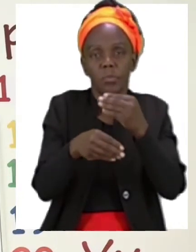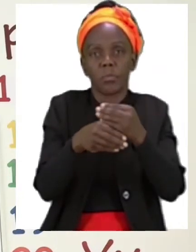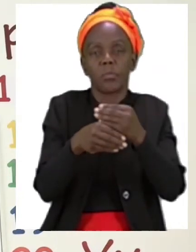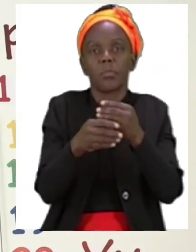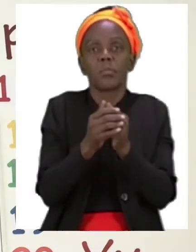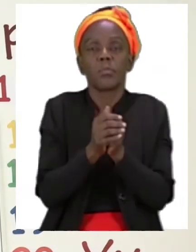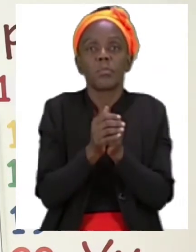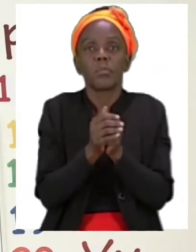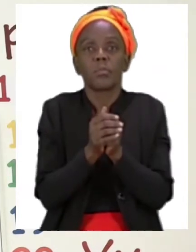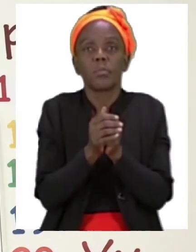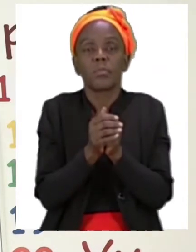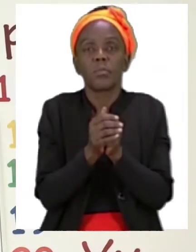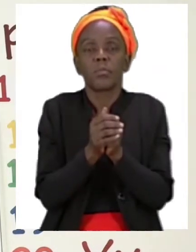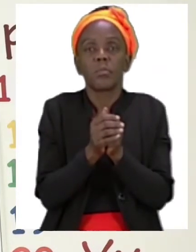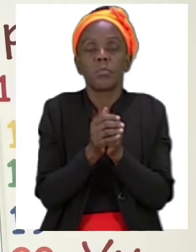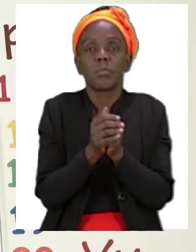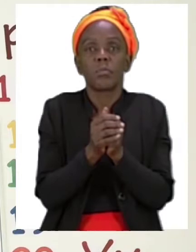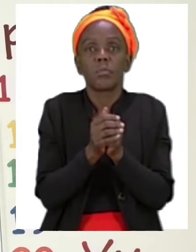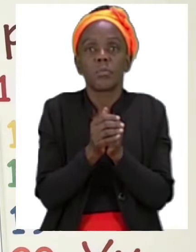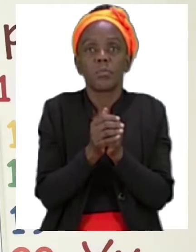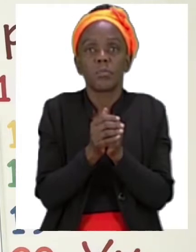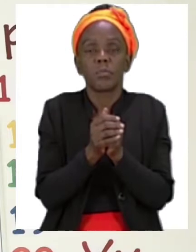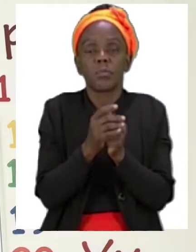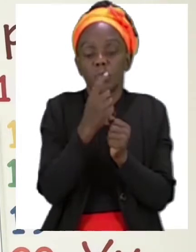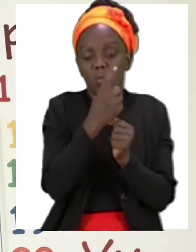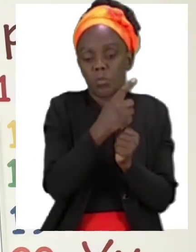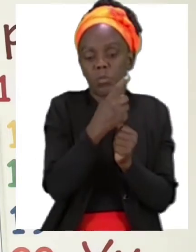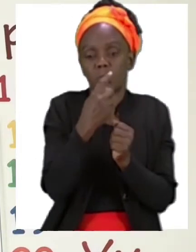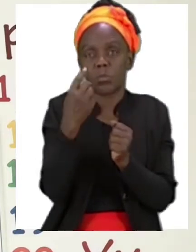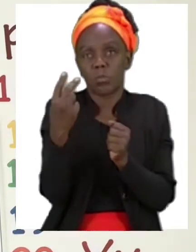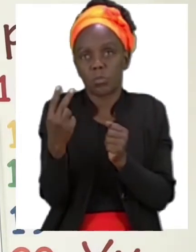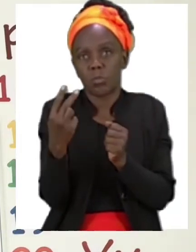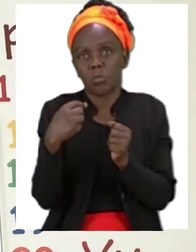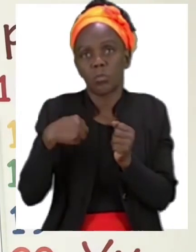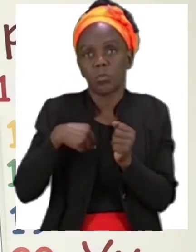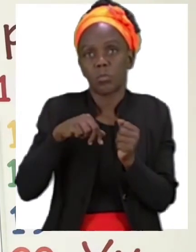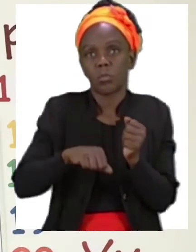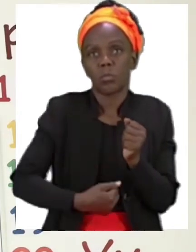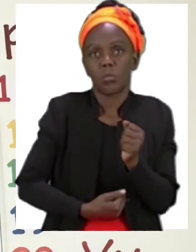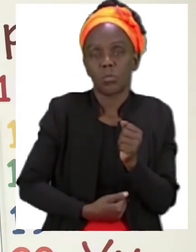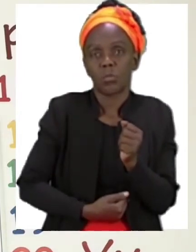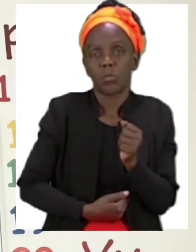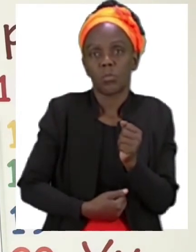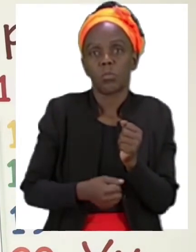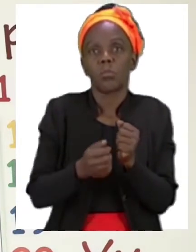Now we have our 2 sons, 1, 2, and we know that the first son has